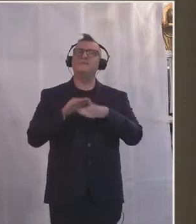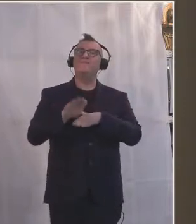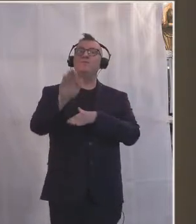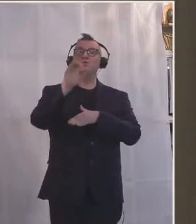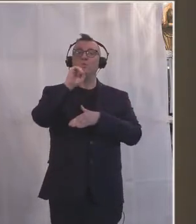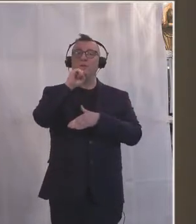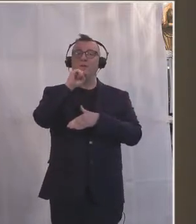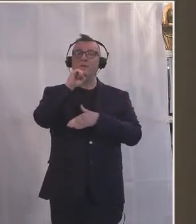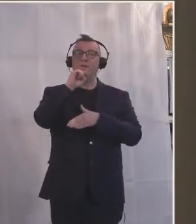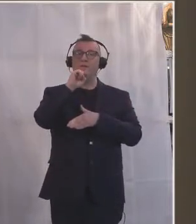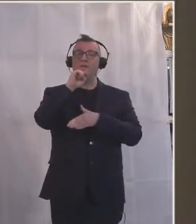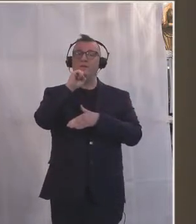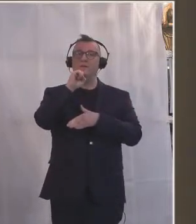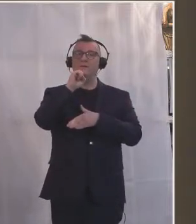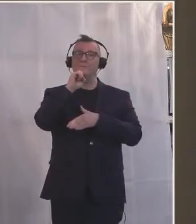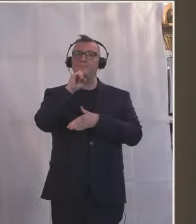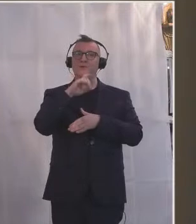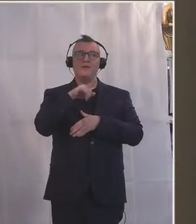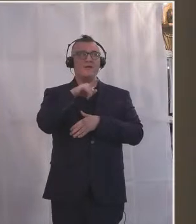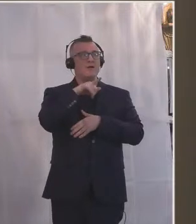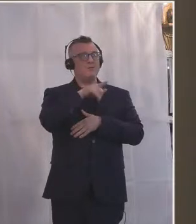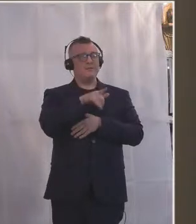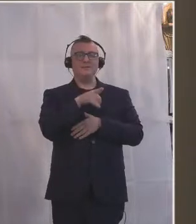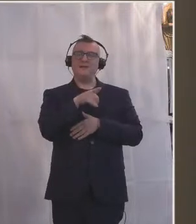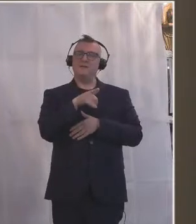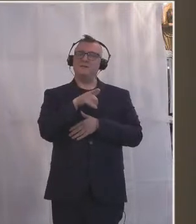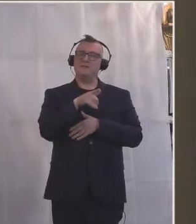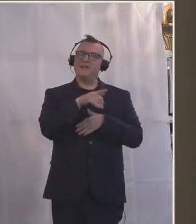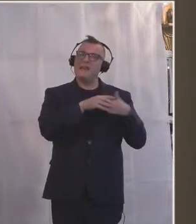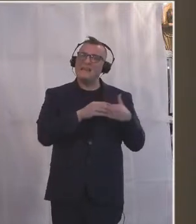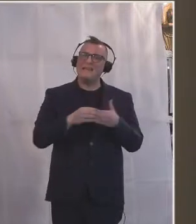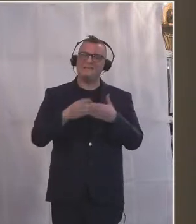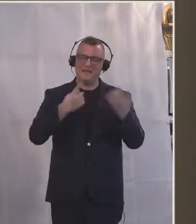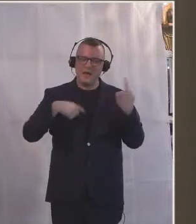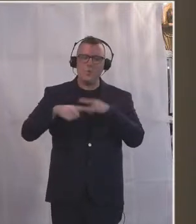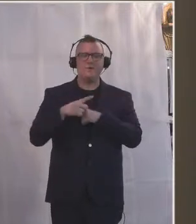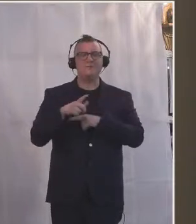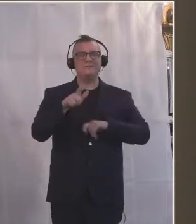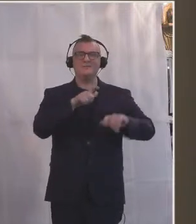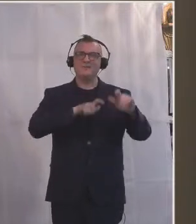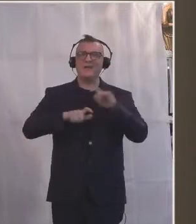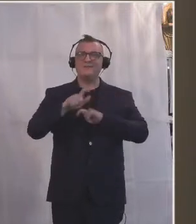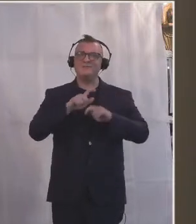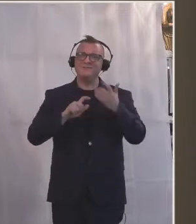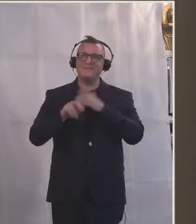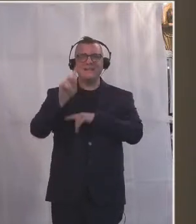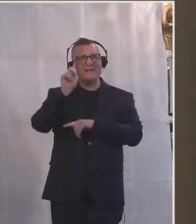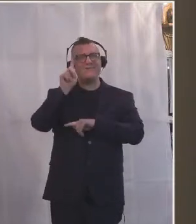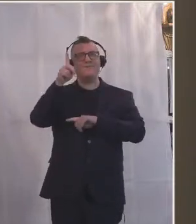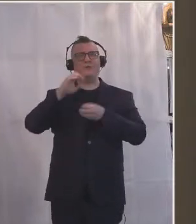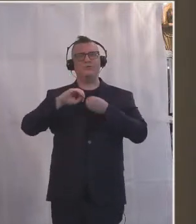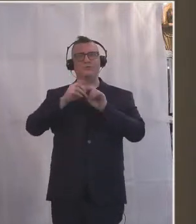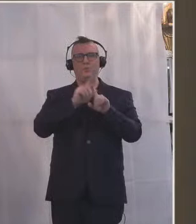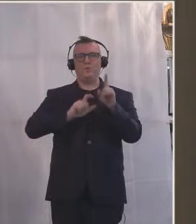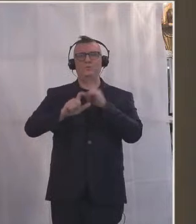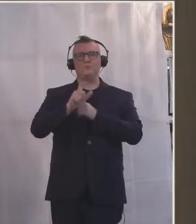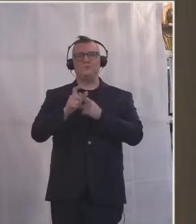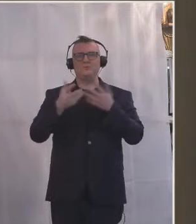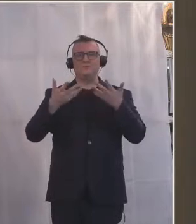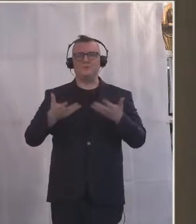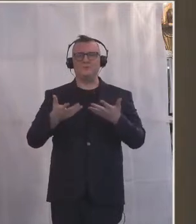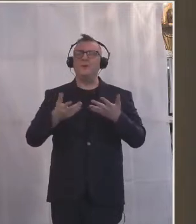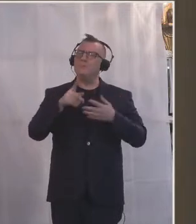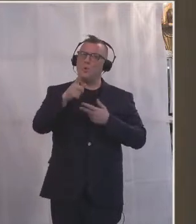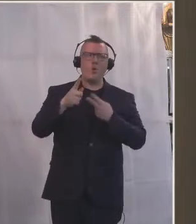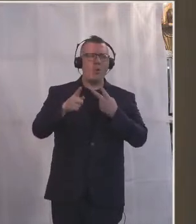leaders for this science innovation community that we're in, but also in other areas too. And so if all of